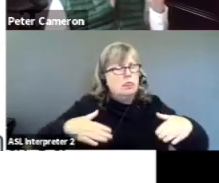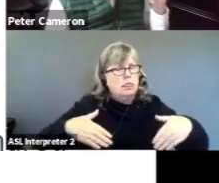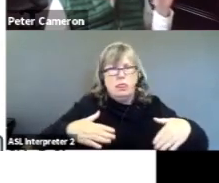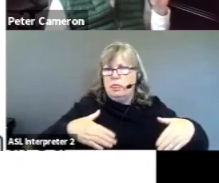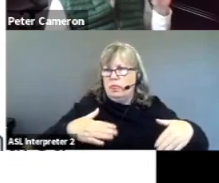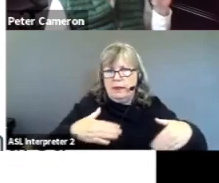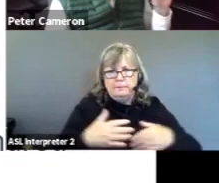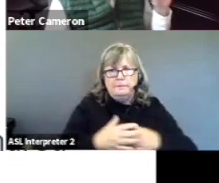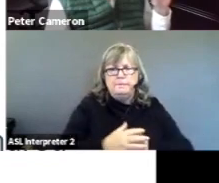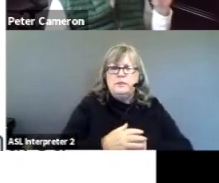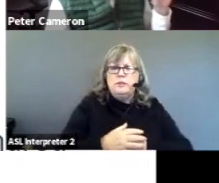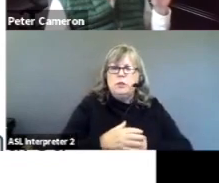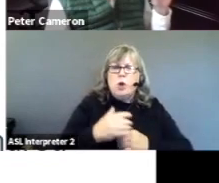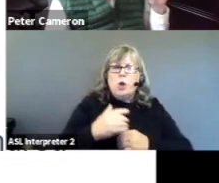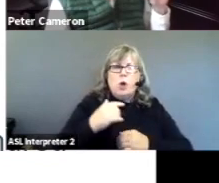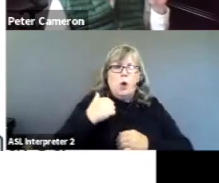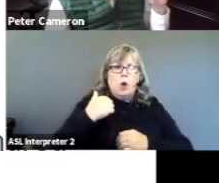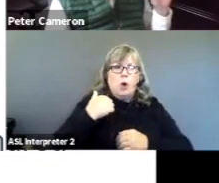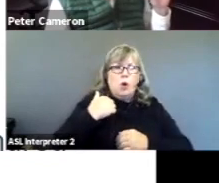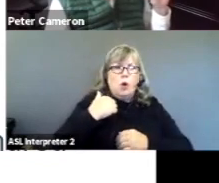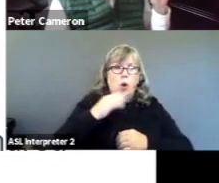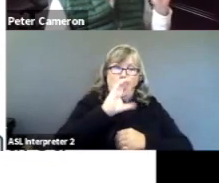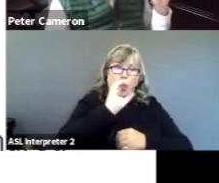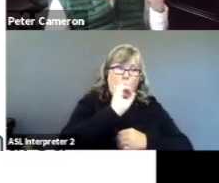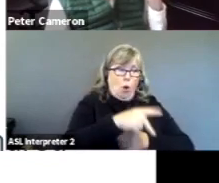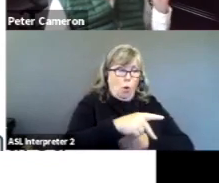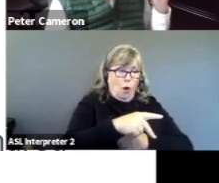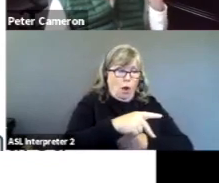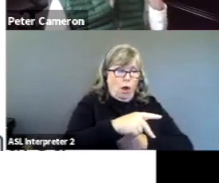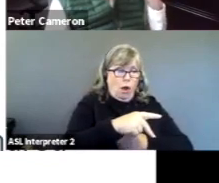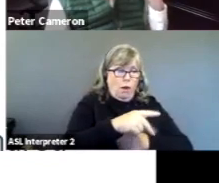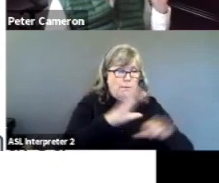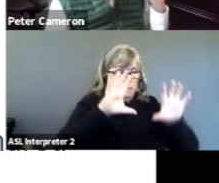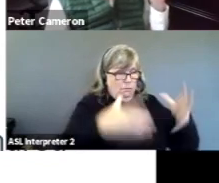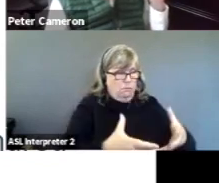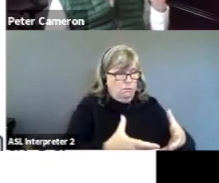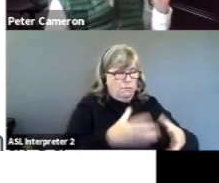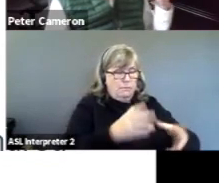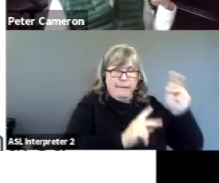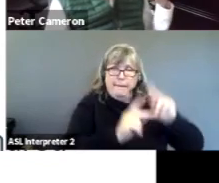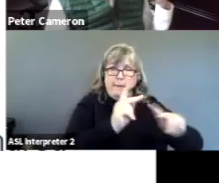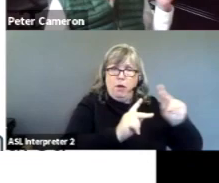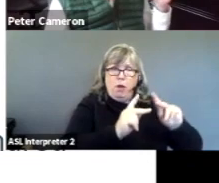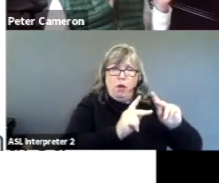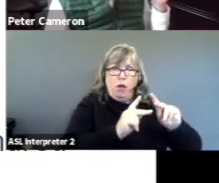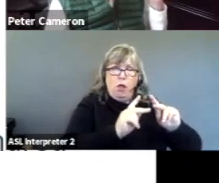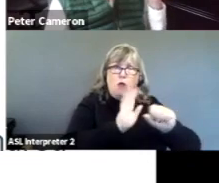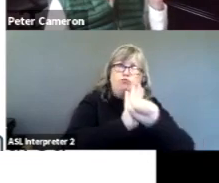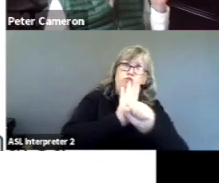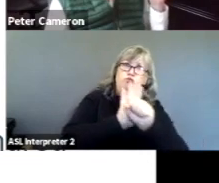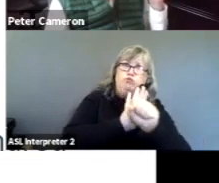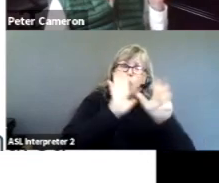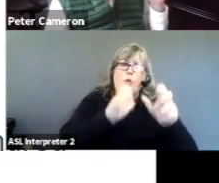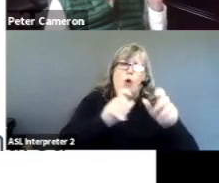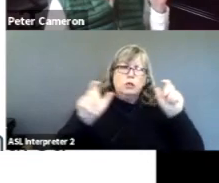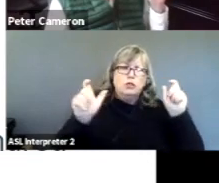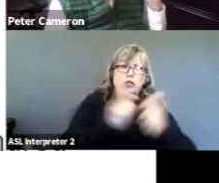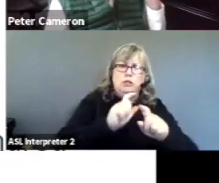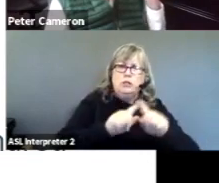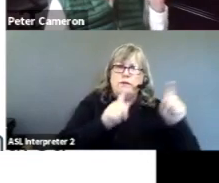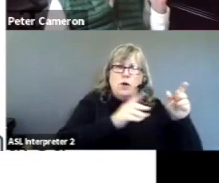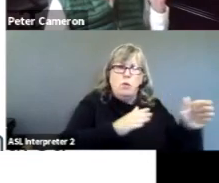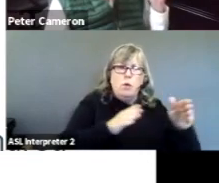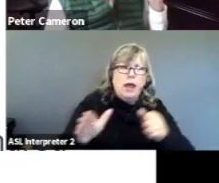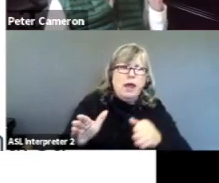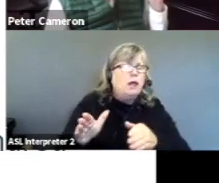So we're not the only ones in the co-op movement who are calling for change. Fortunately, there's lots of other groups that are standing up and demanding that the